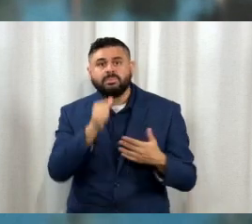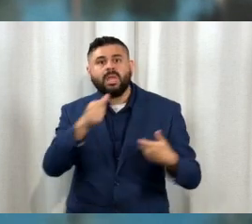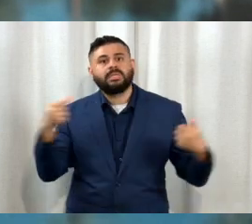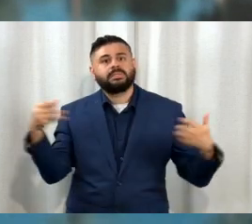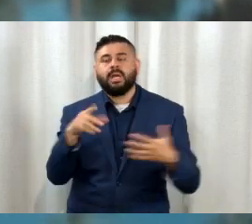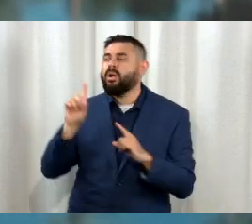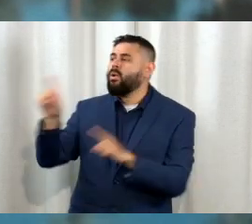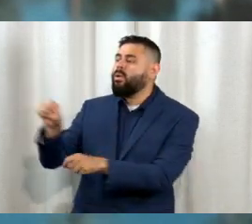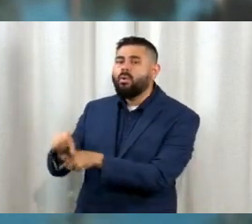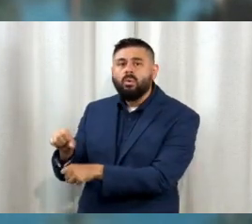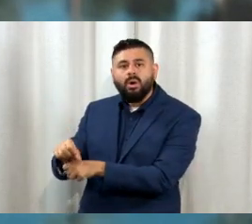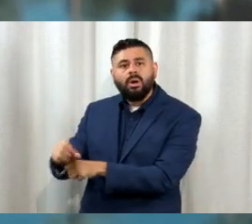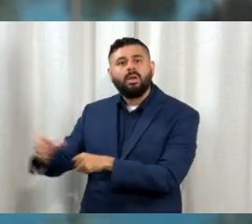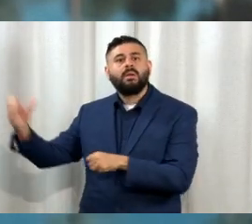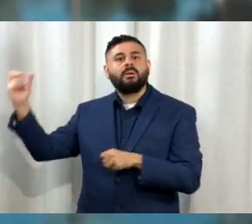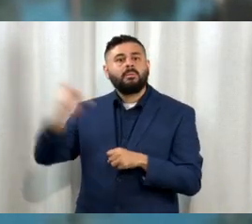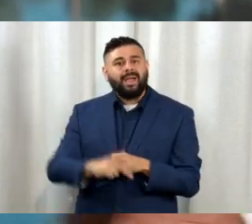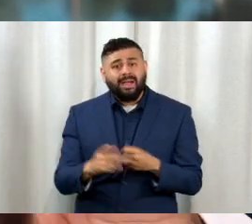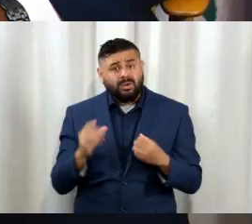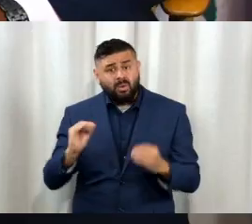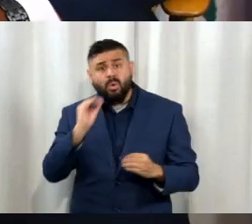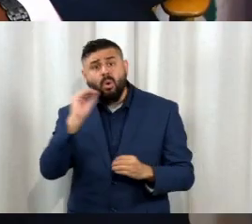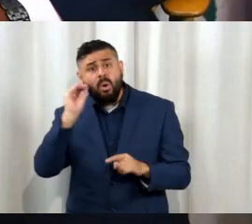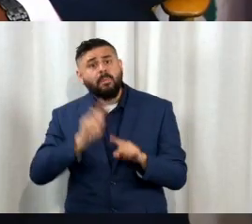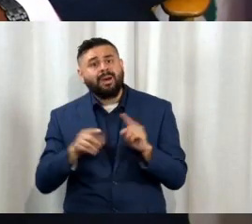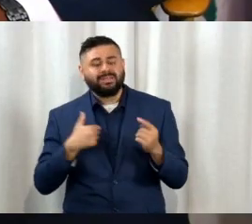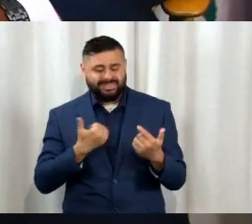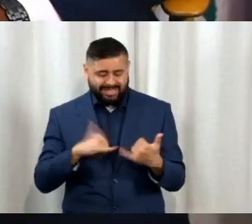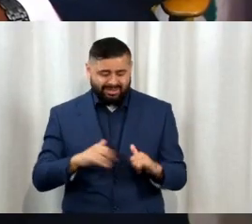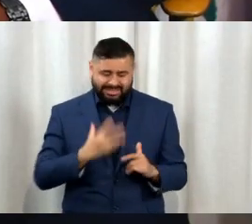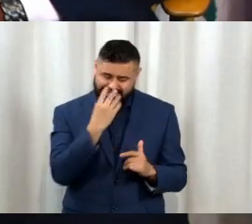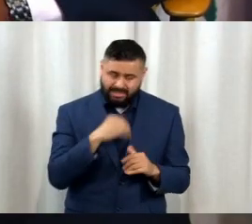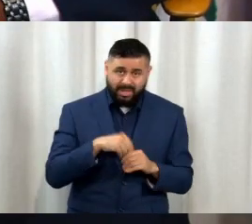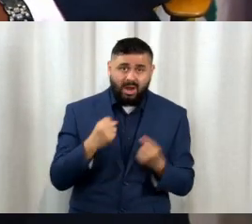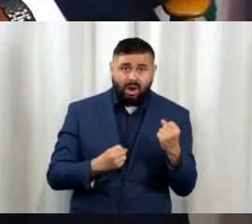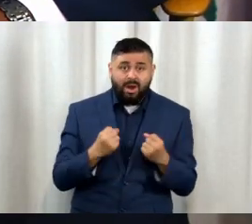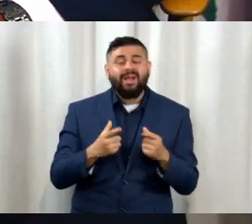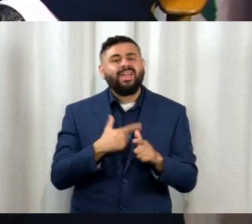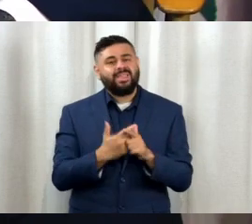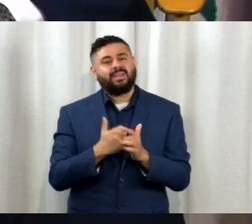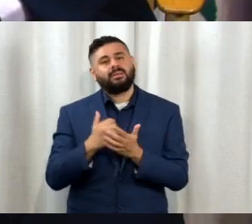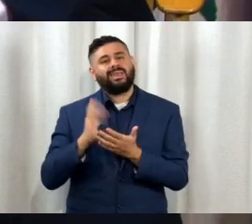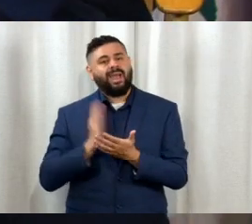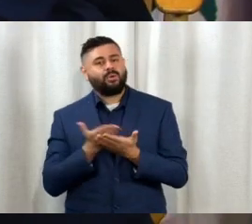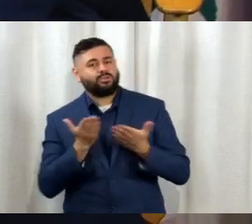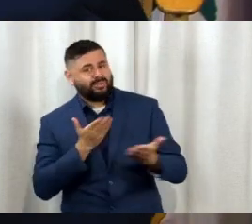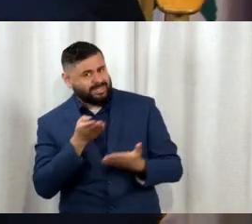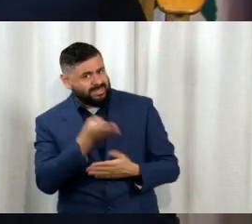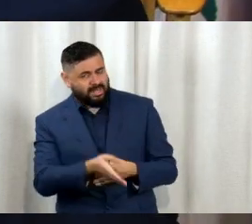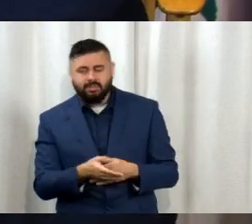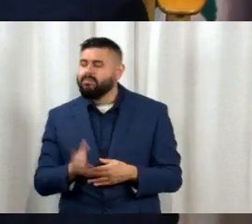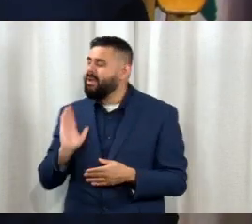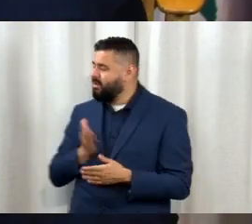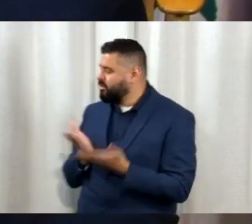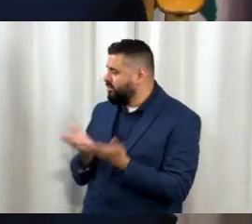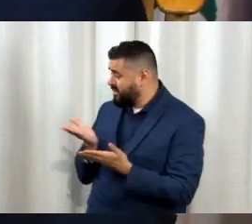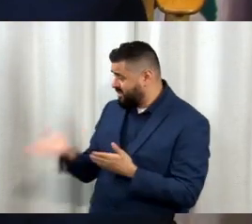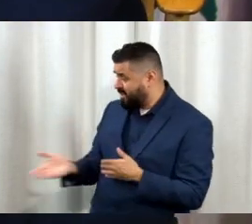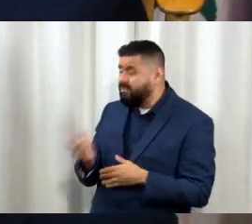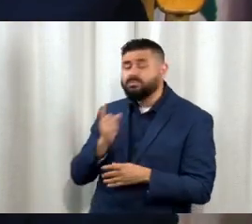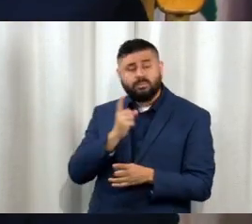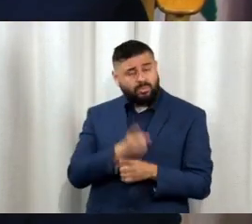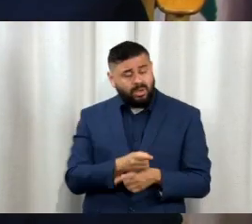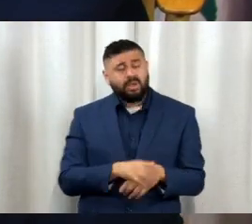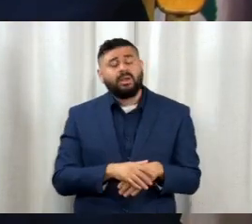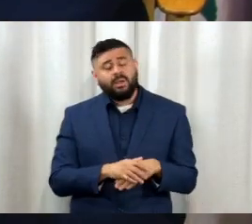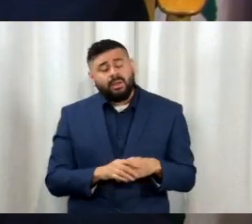work and do what they need to do and have a place to come home to. And can connect to services while they're there. Absolutely. Right. And we also